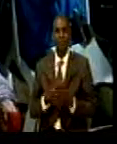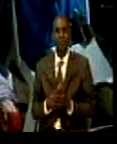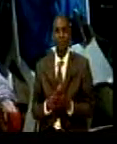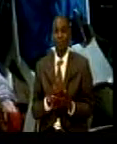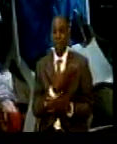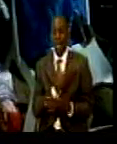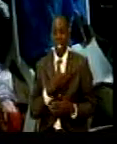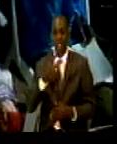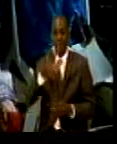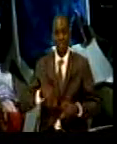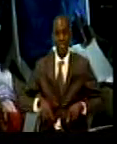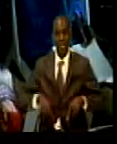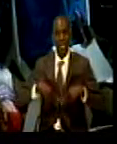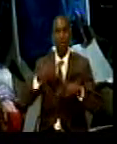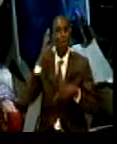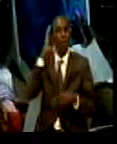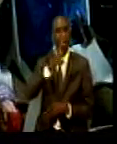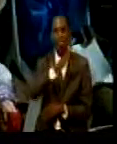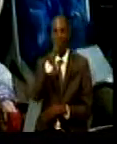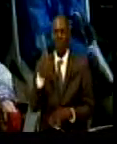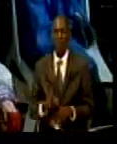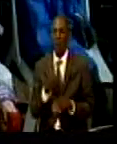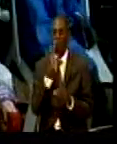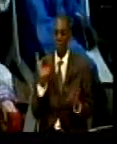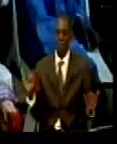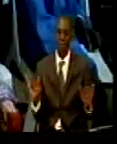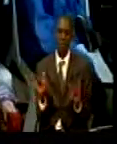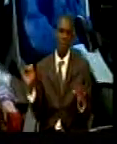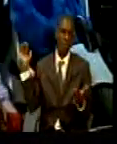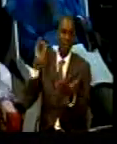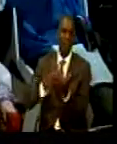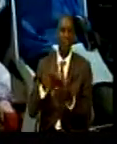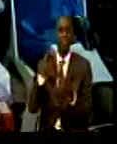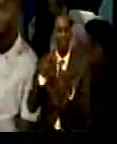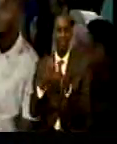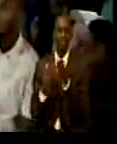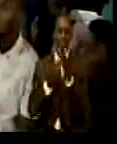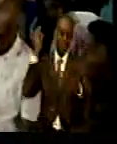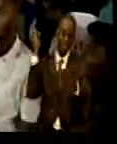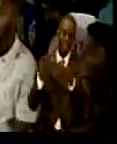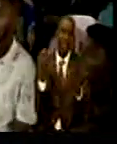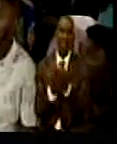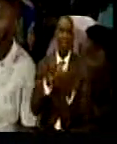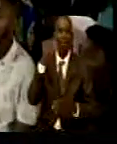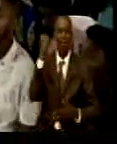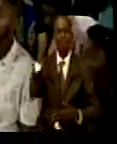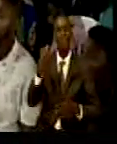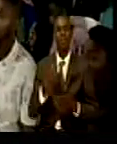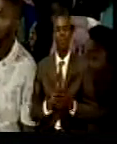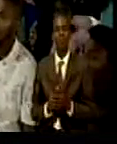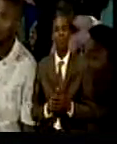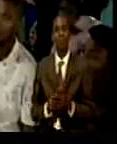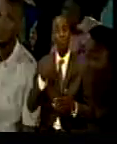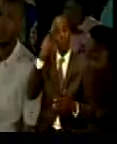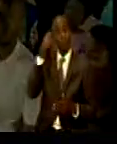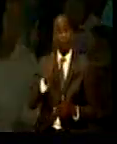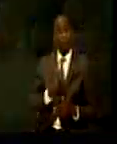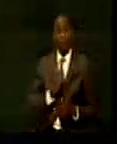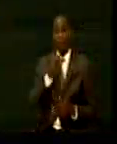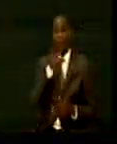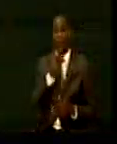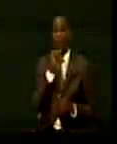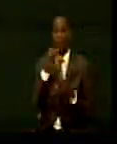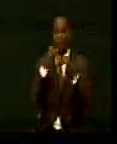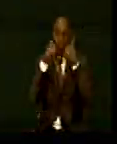life will never be the same again in Jesus' name. For I am not ashamed of the gospel